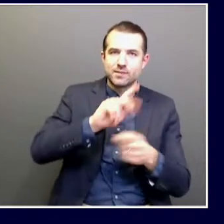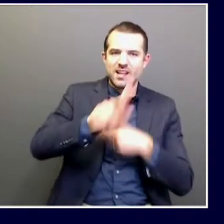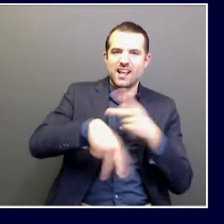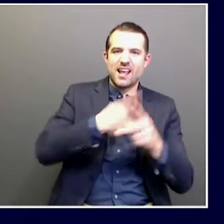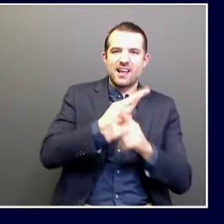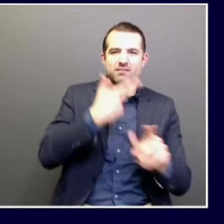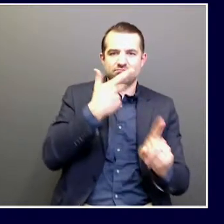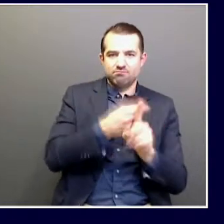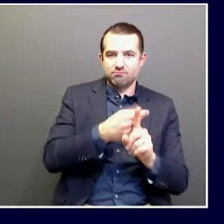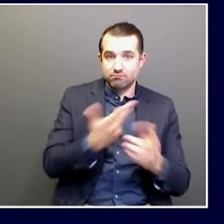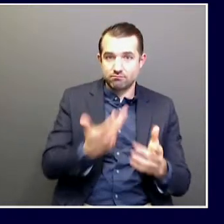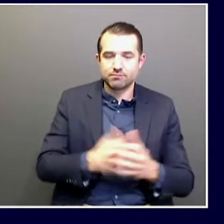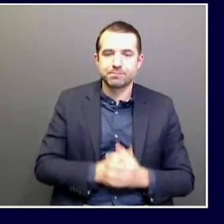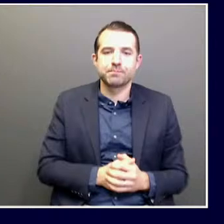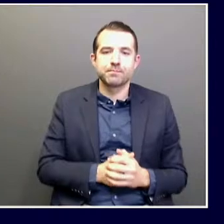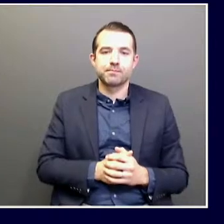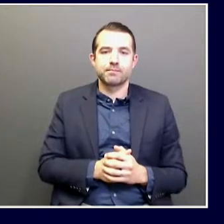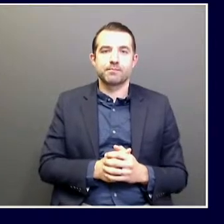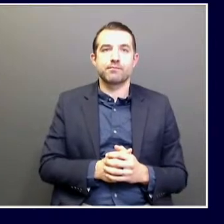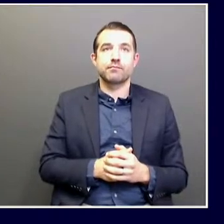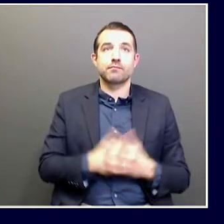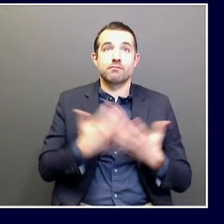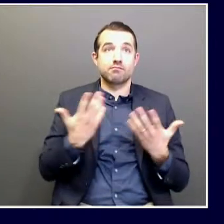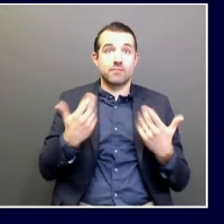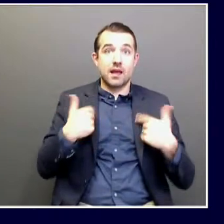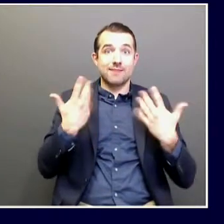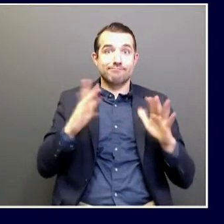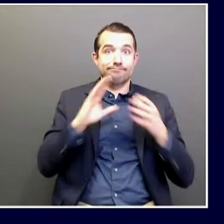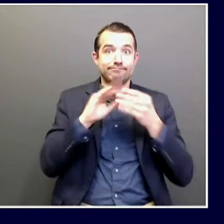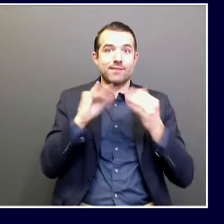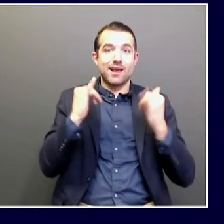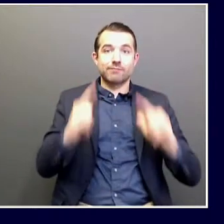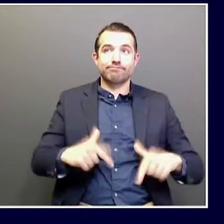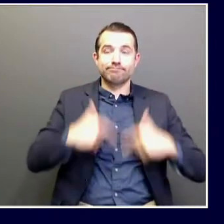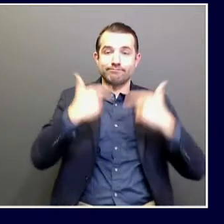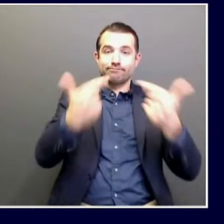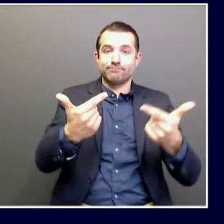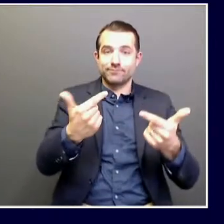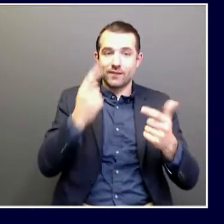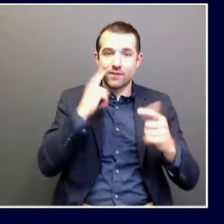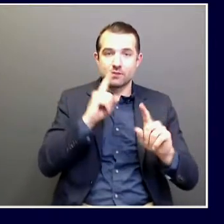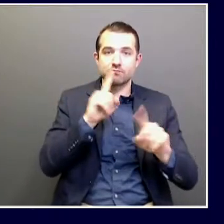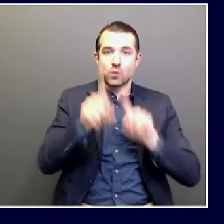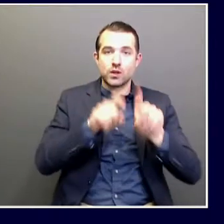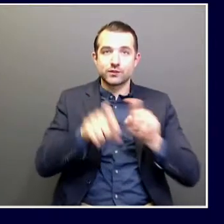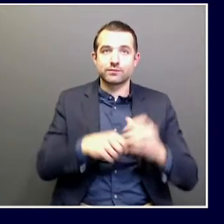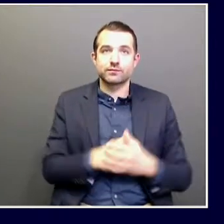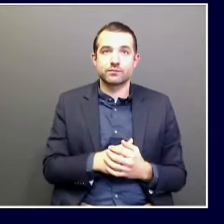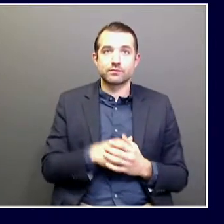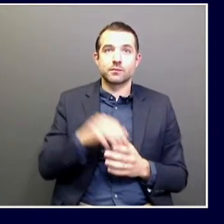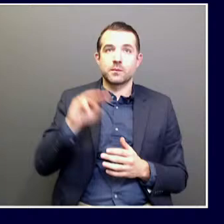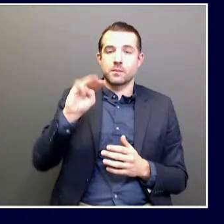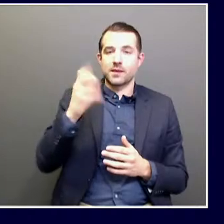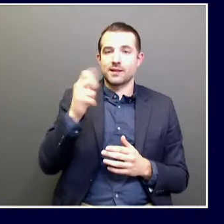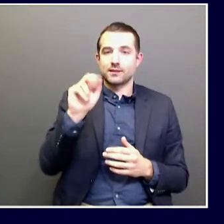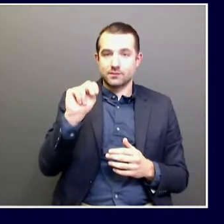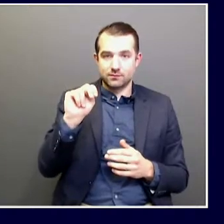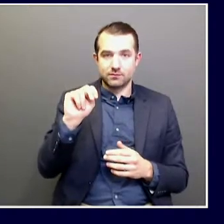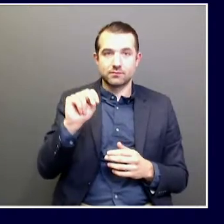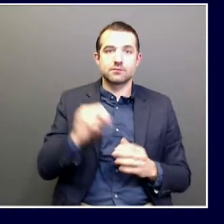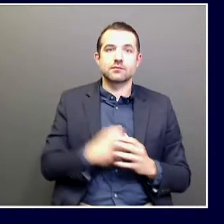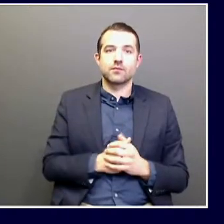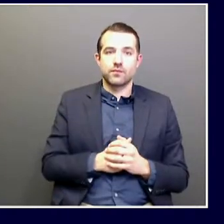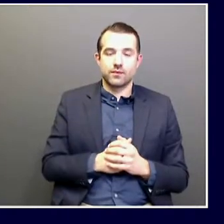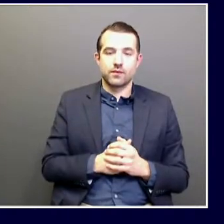our colleagues in the media. And the first question today goes to Megan from WMTW. Thanks for taking our